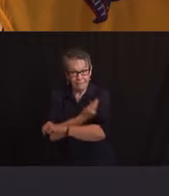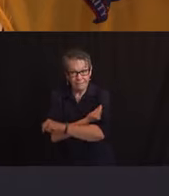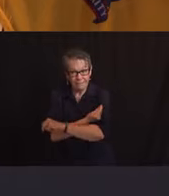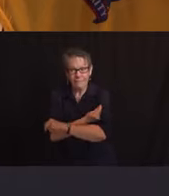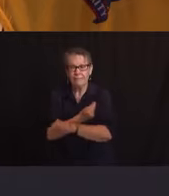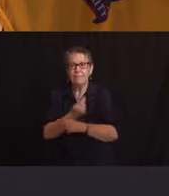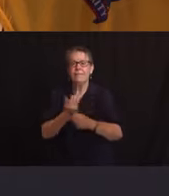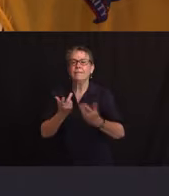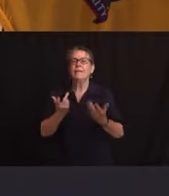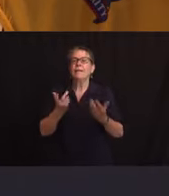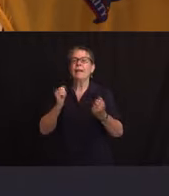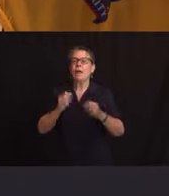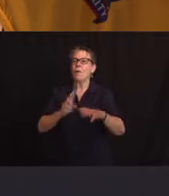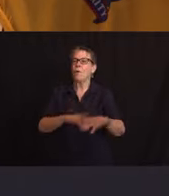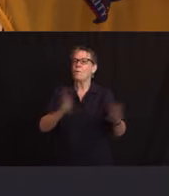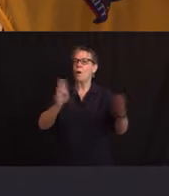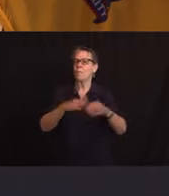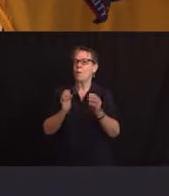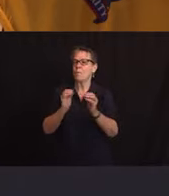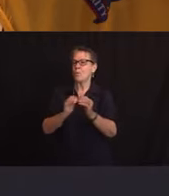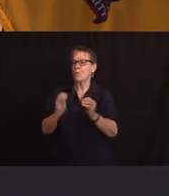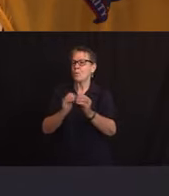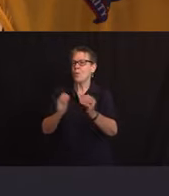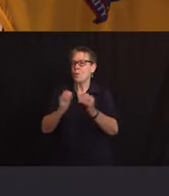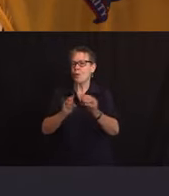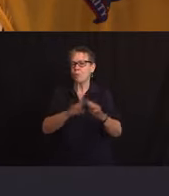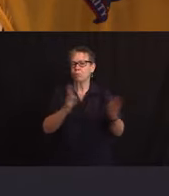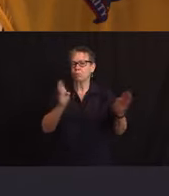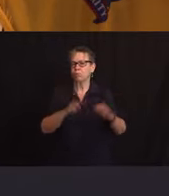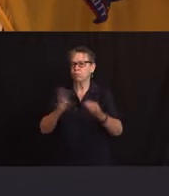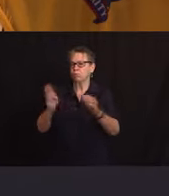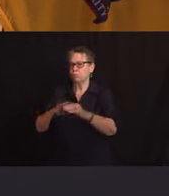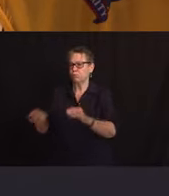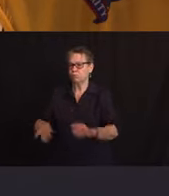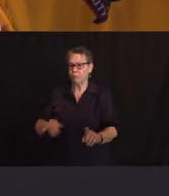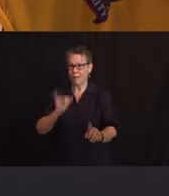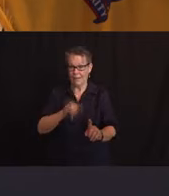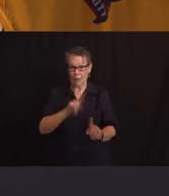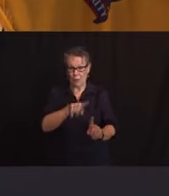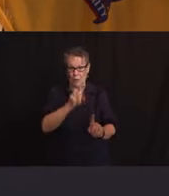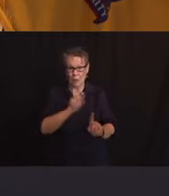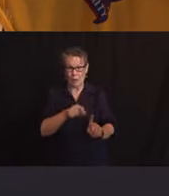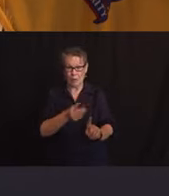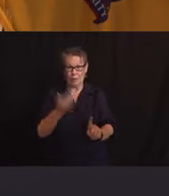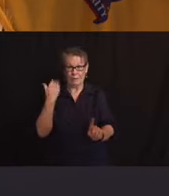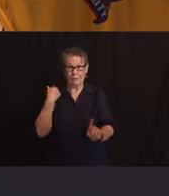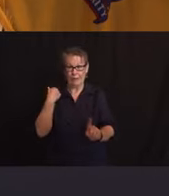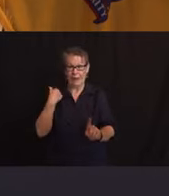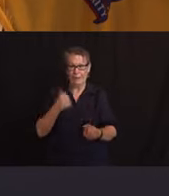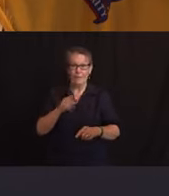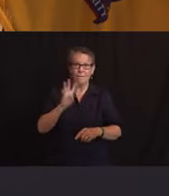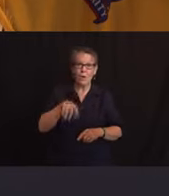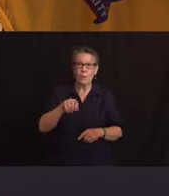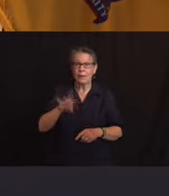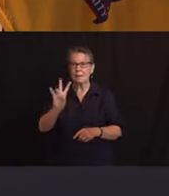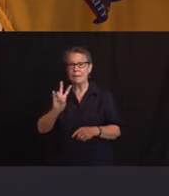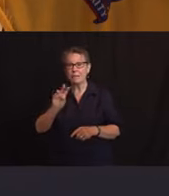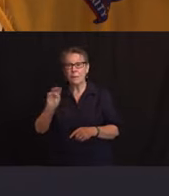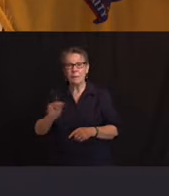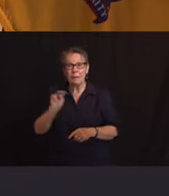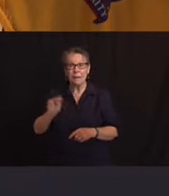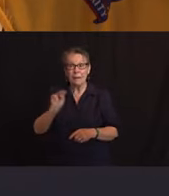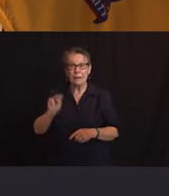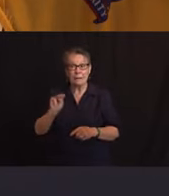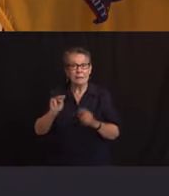we can open this state up. Brent, to your question, if we blow through our objectives, there's a lot higher